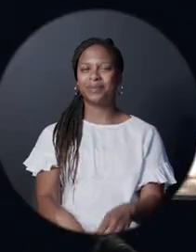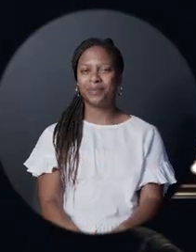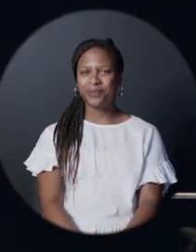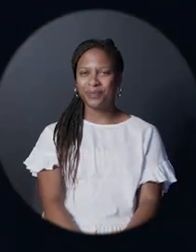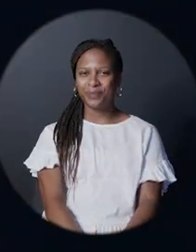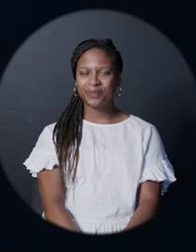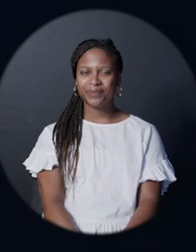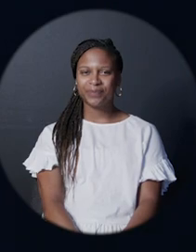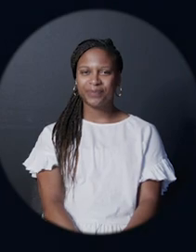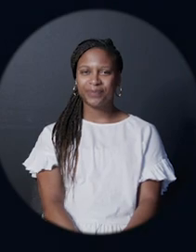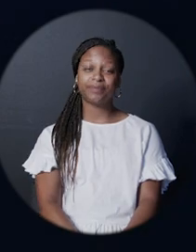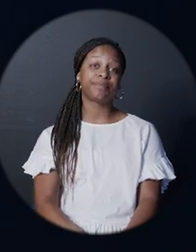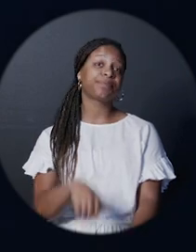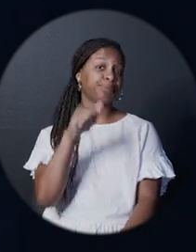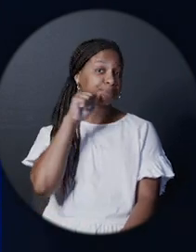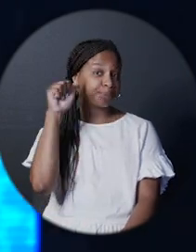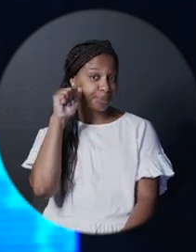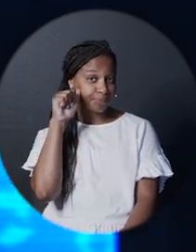you will be blessed.